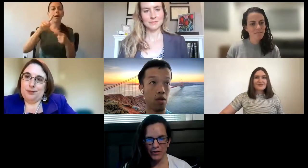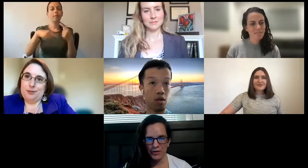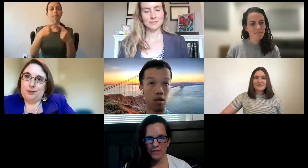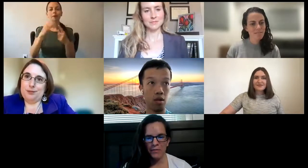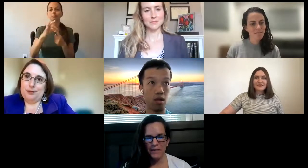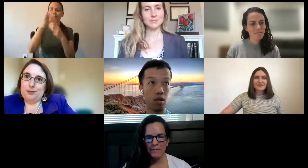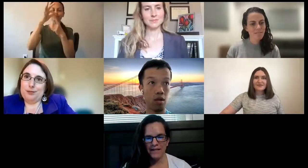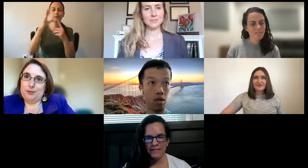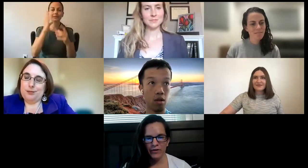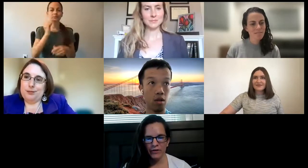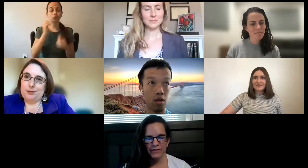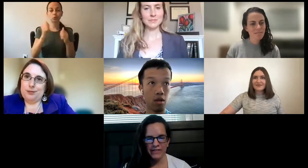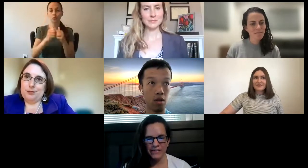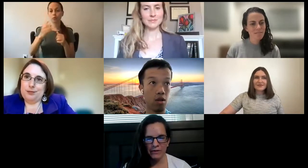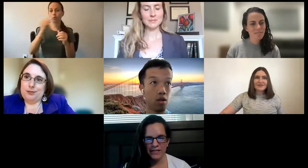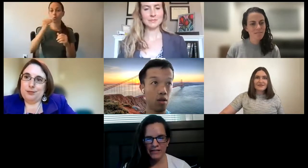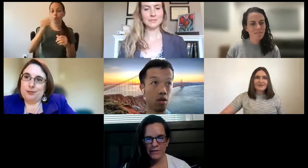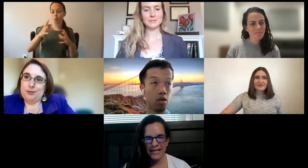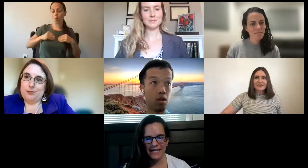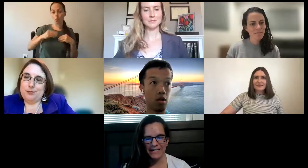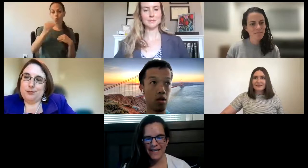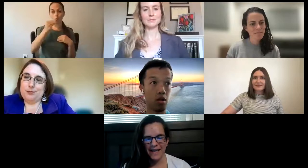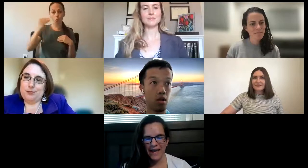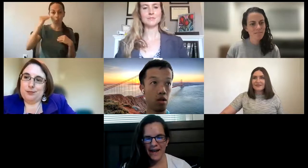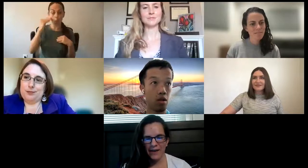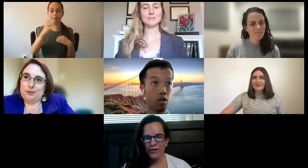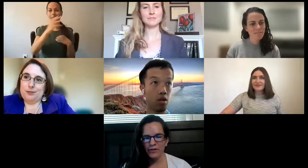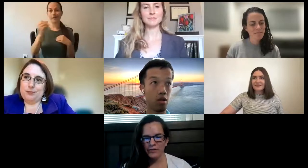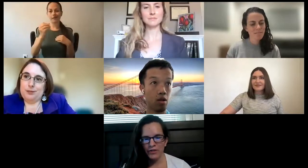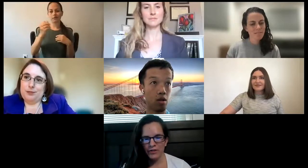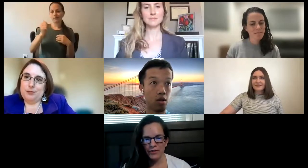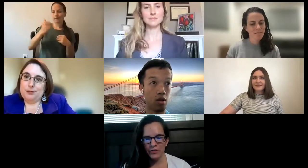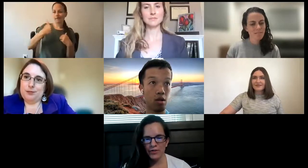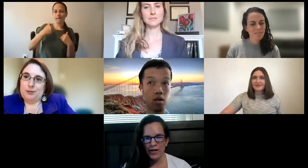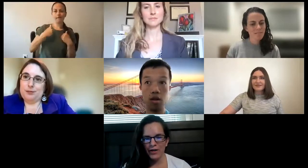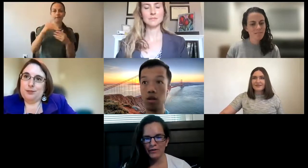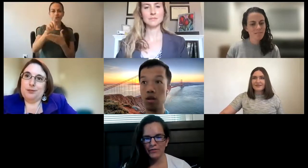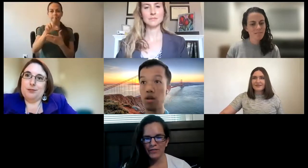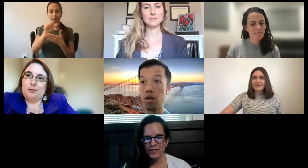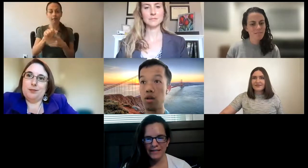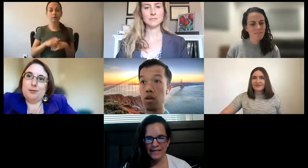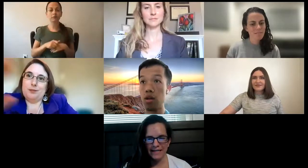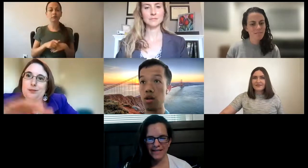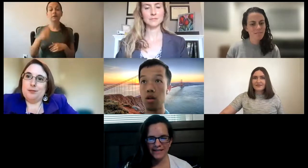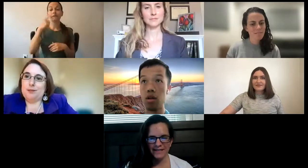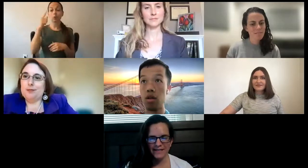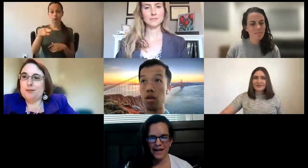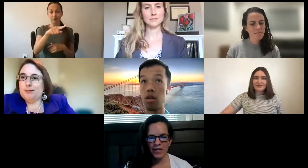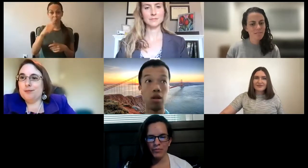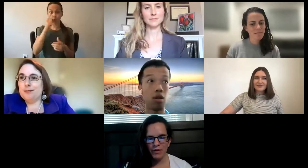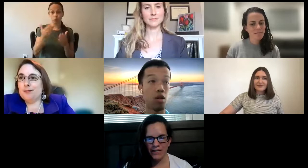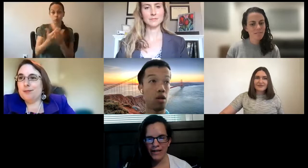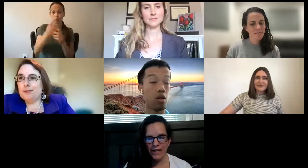home ownership and what it means for those of us living with disabilities. And for those of you who do not know, Diversability is